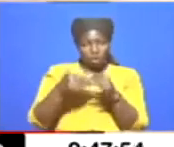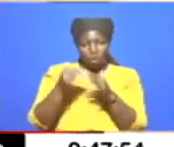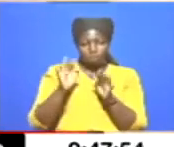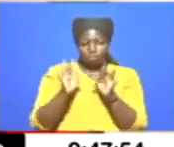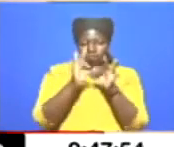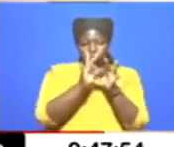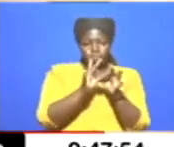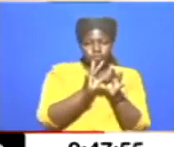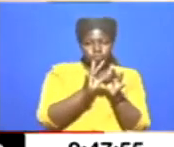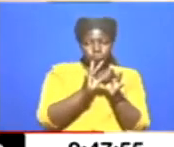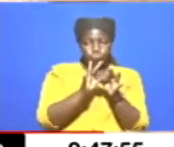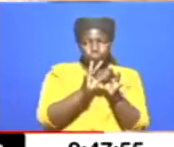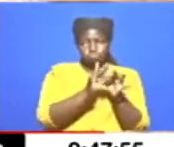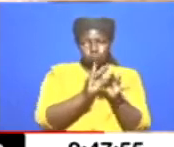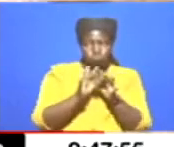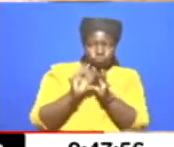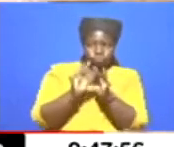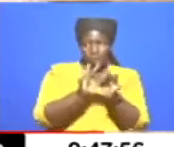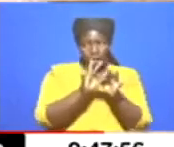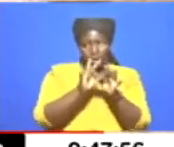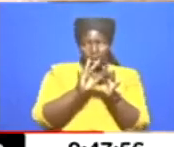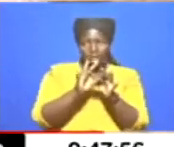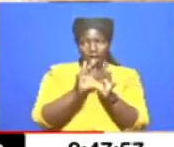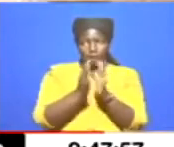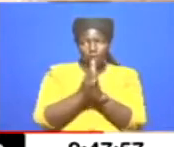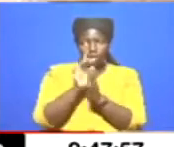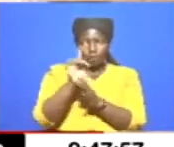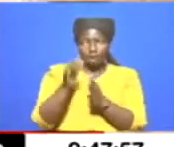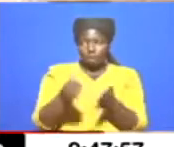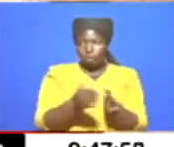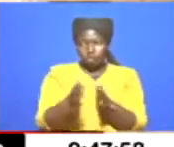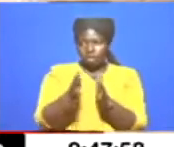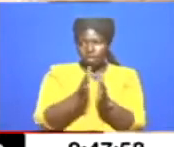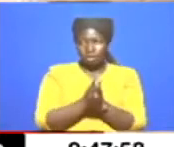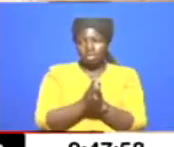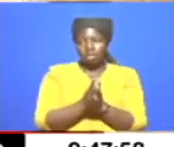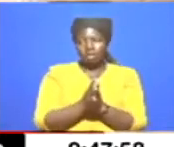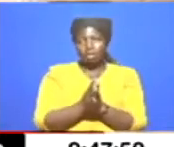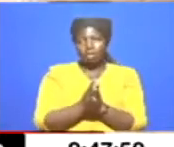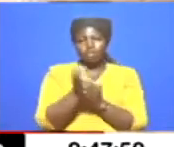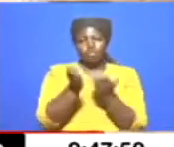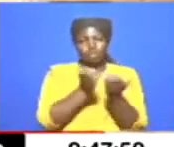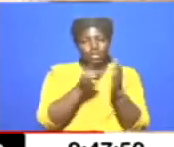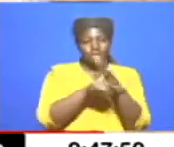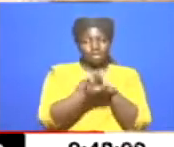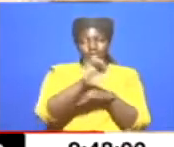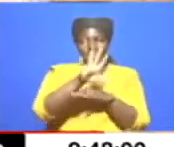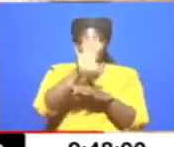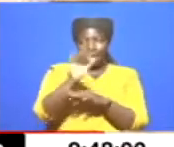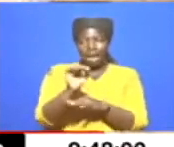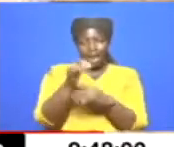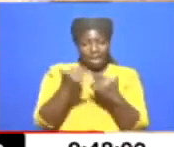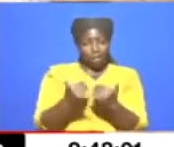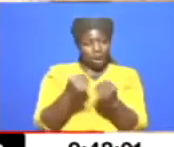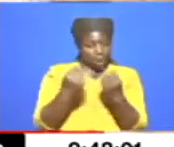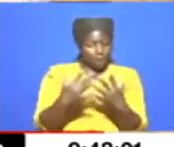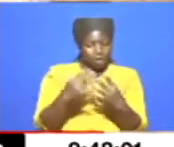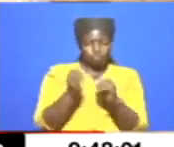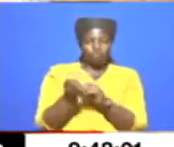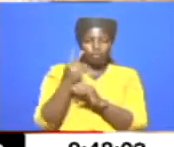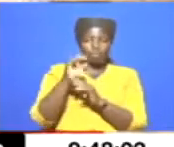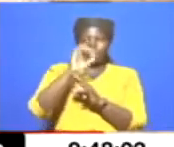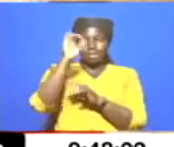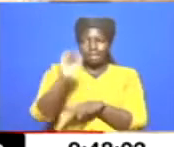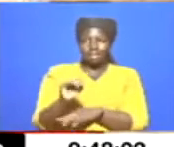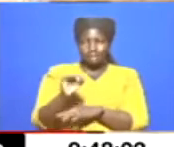for a common opportunity. Intra-regional trade in the East Africa Community trade bloc stands at about 12%. To